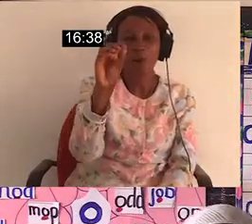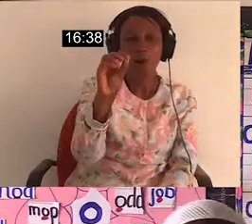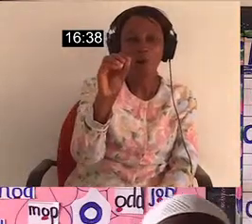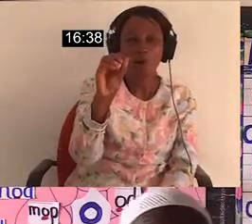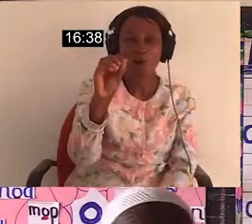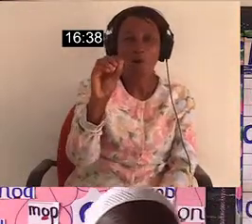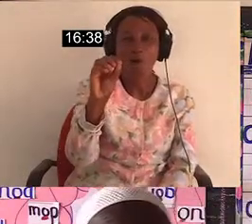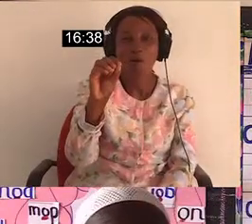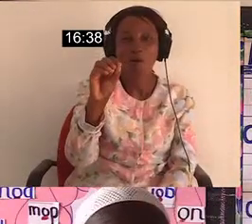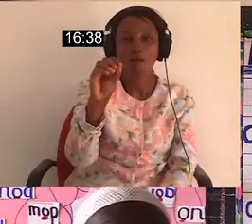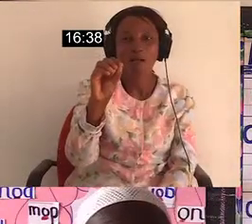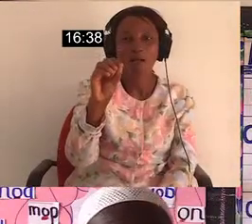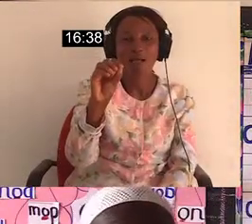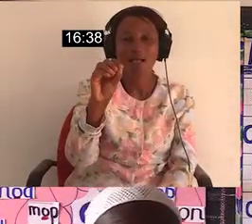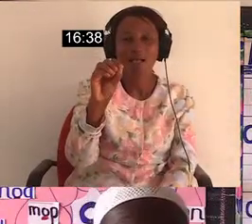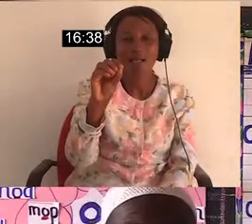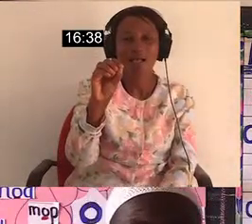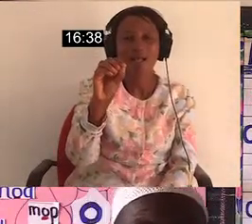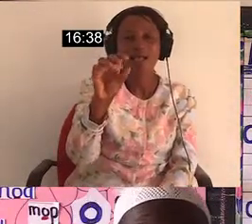O,